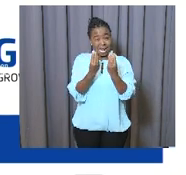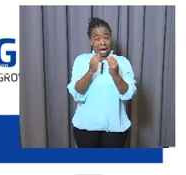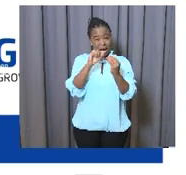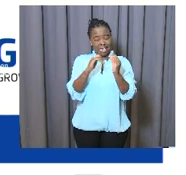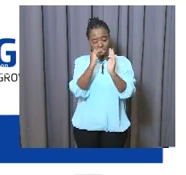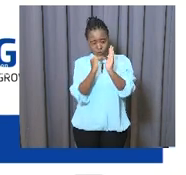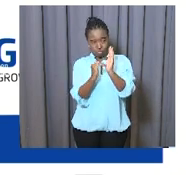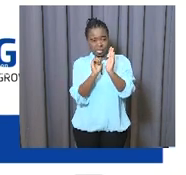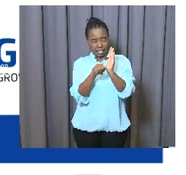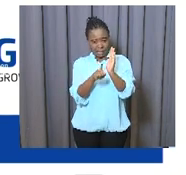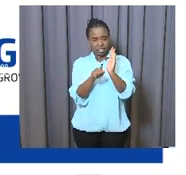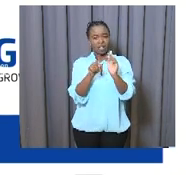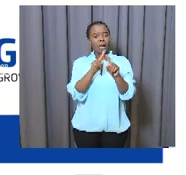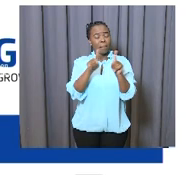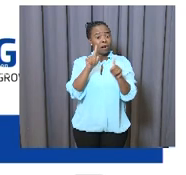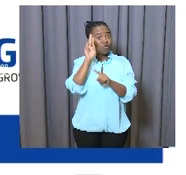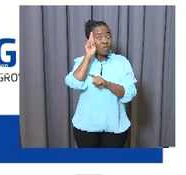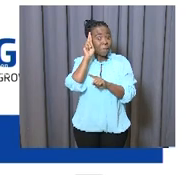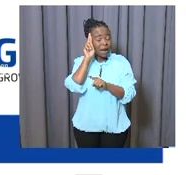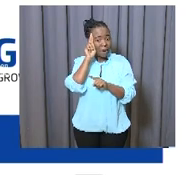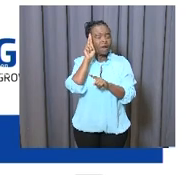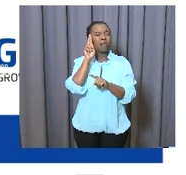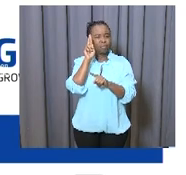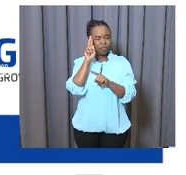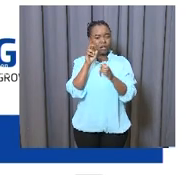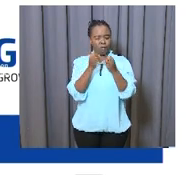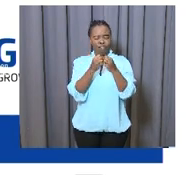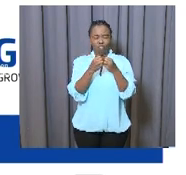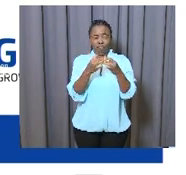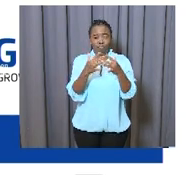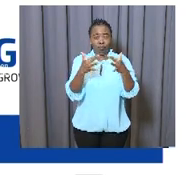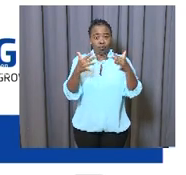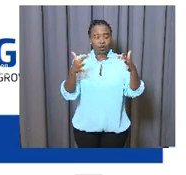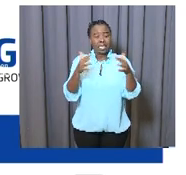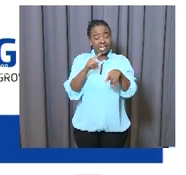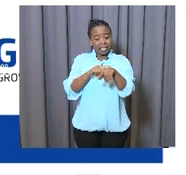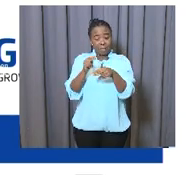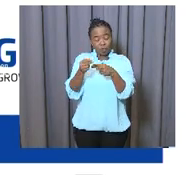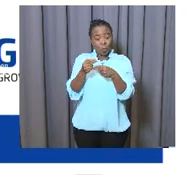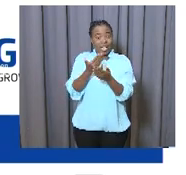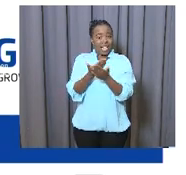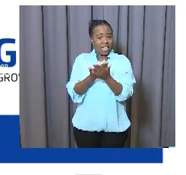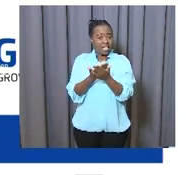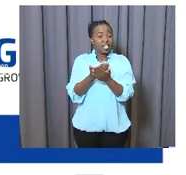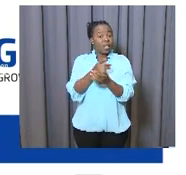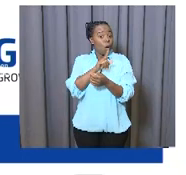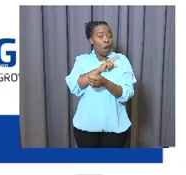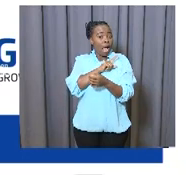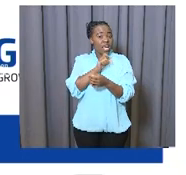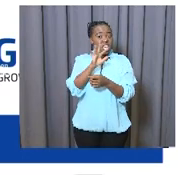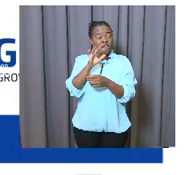remember, they can multiply in the shortest space of time if there's no social